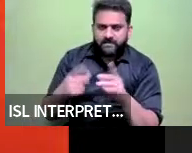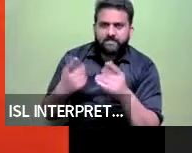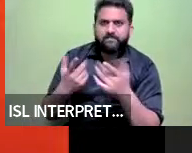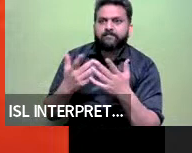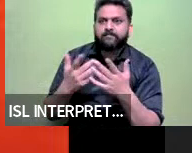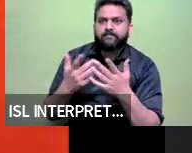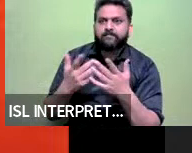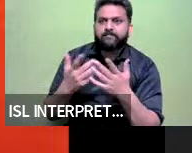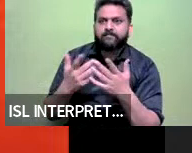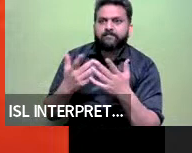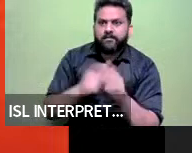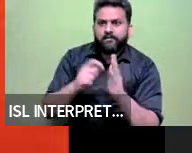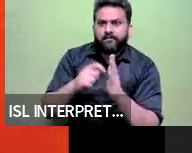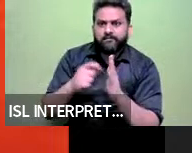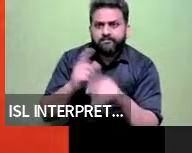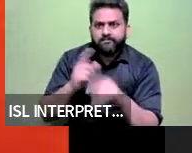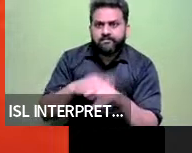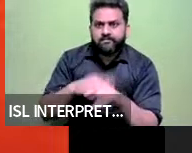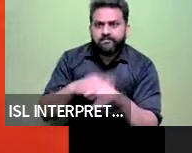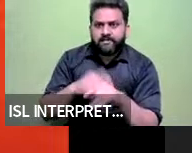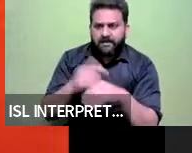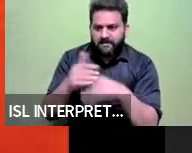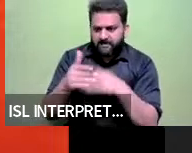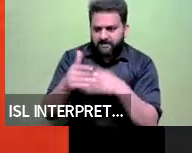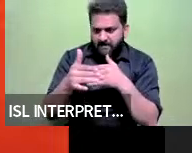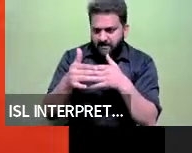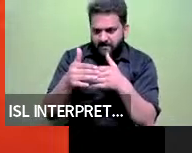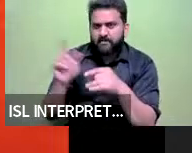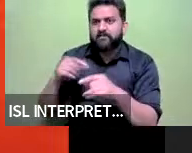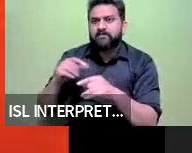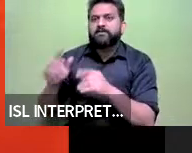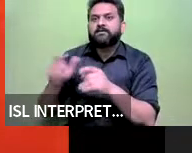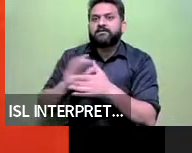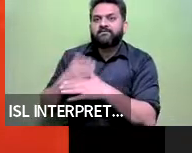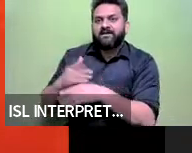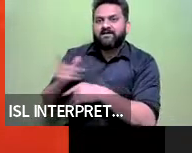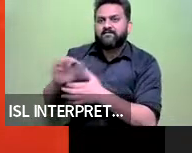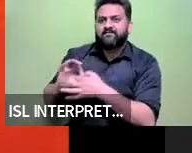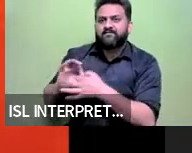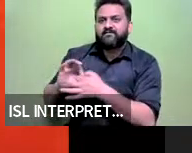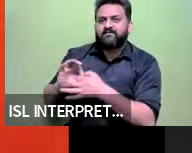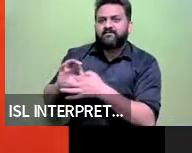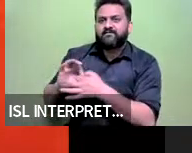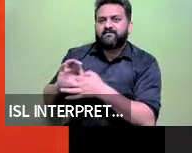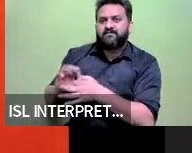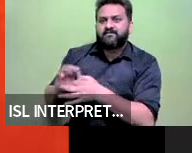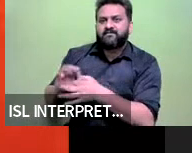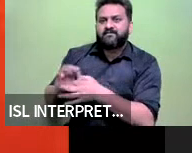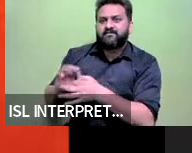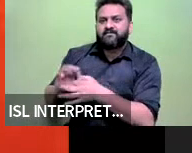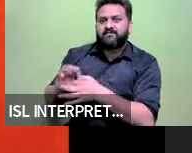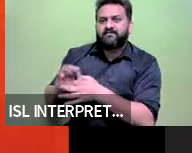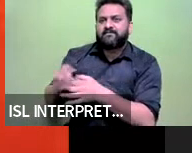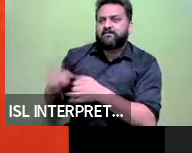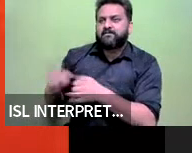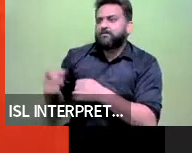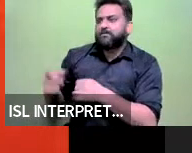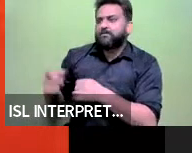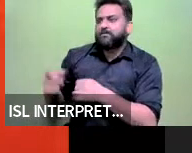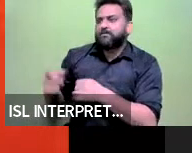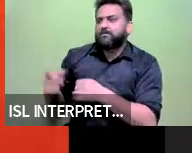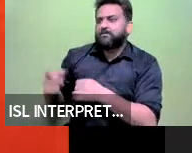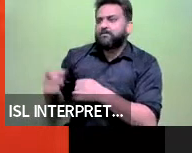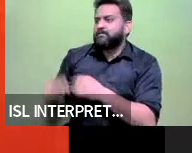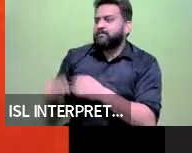are reaching close to that, your partner should tell you that how many minutes are there. And we have seen different technique. People